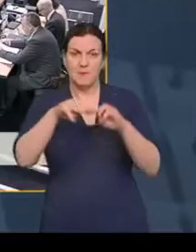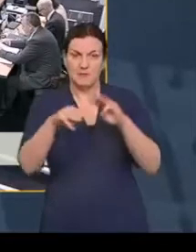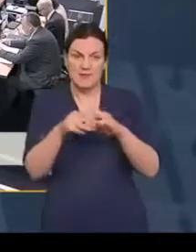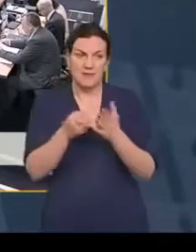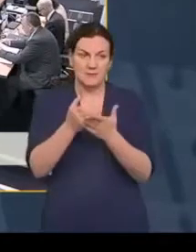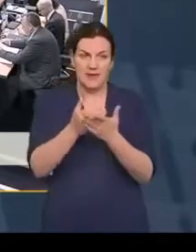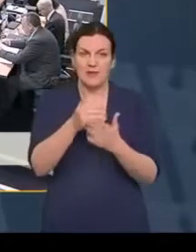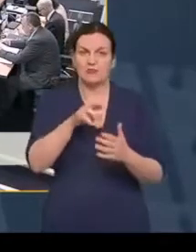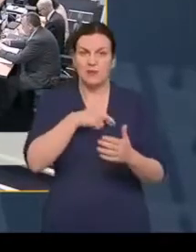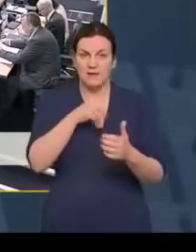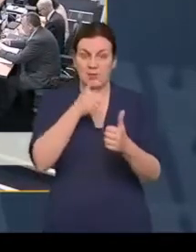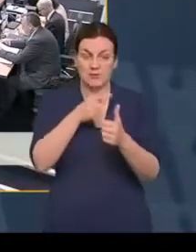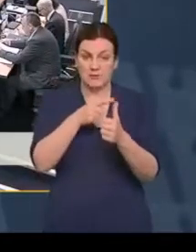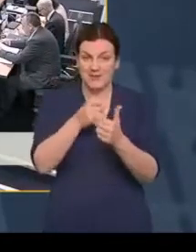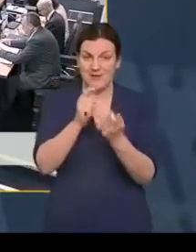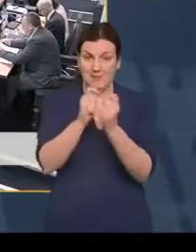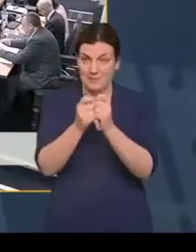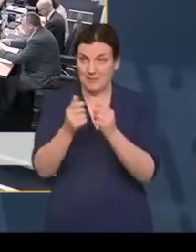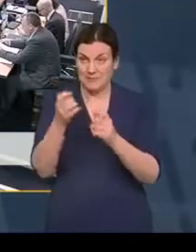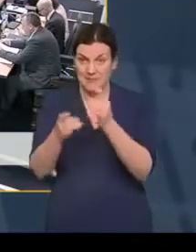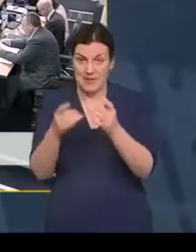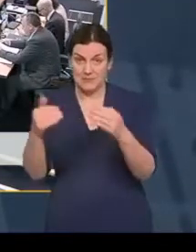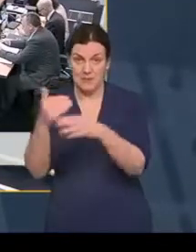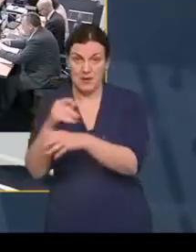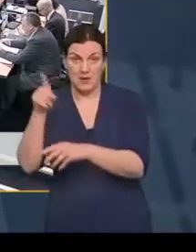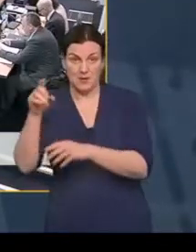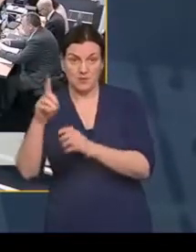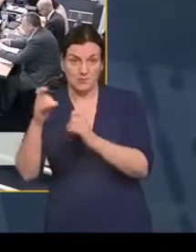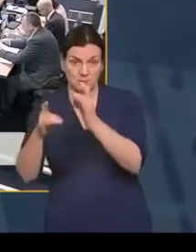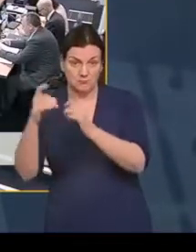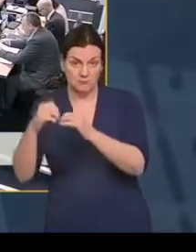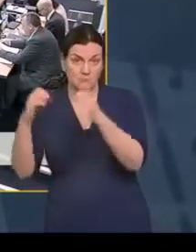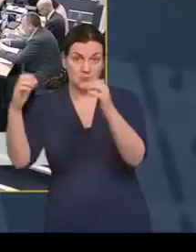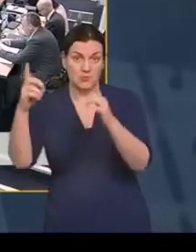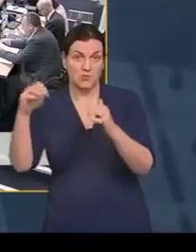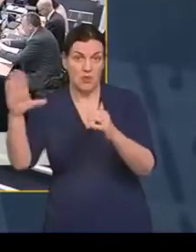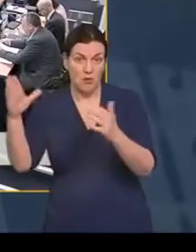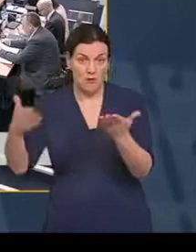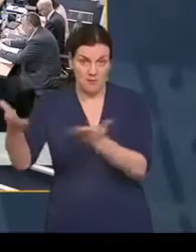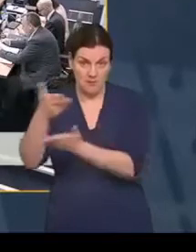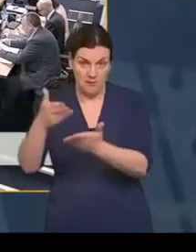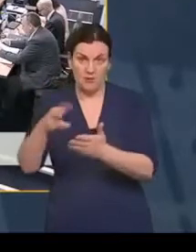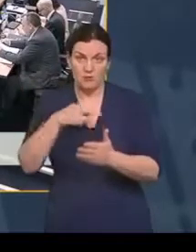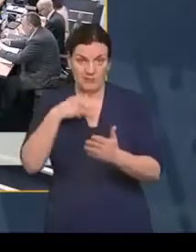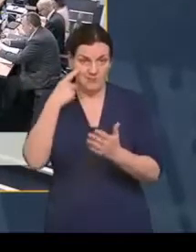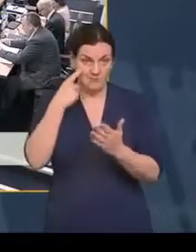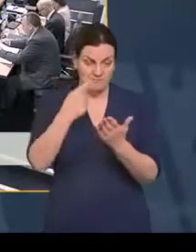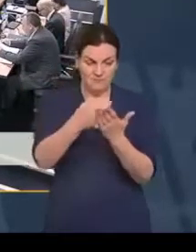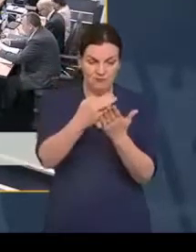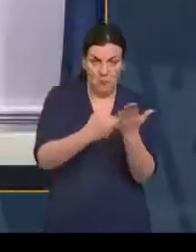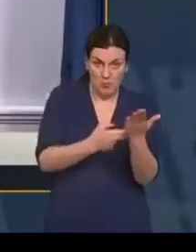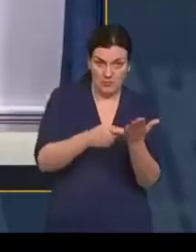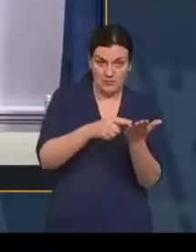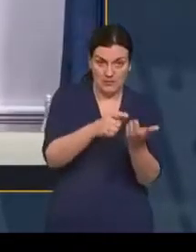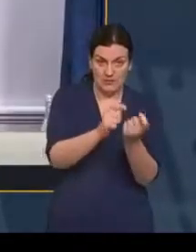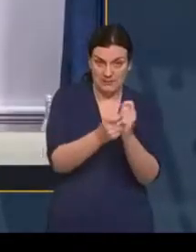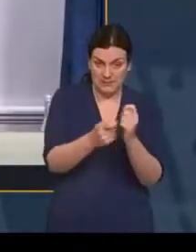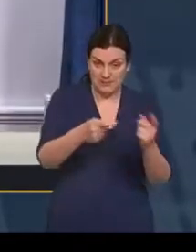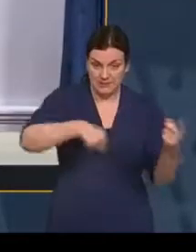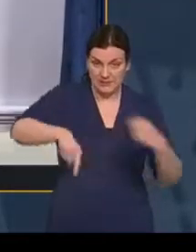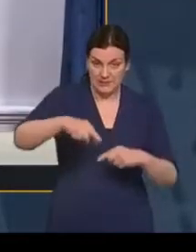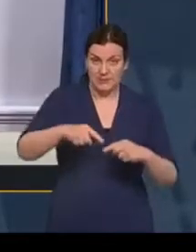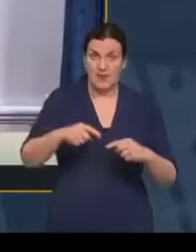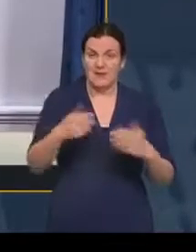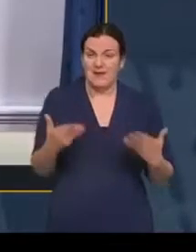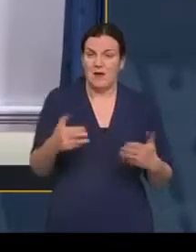may explain the purpose of the amendments made by the Dáil, and this is looked upon as the report of the Dáil amendments to the Seanad.